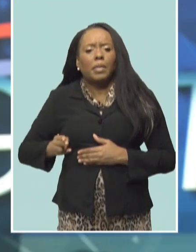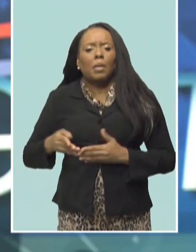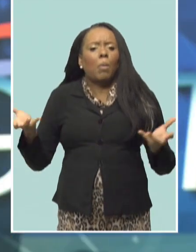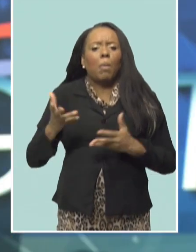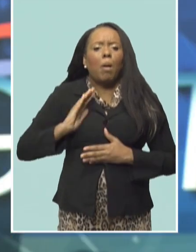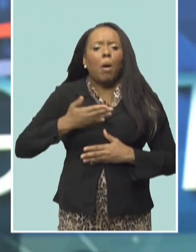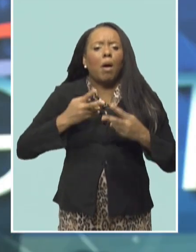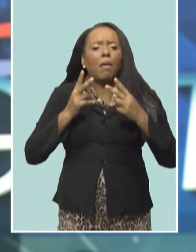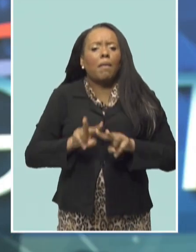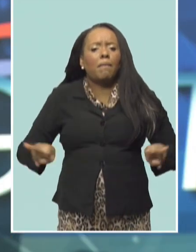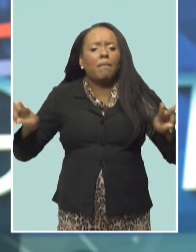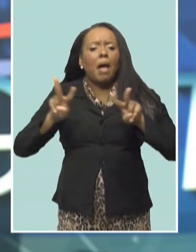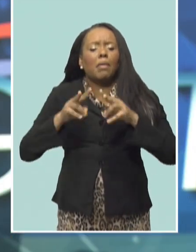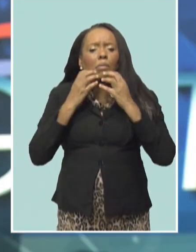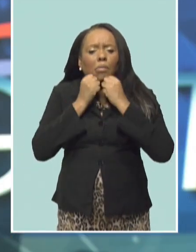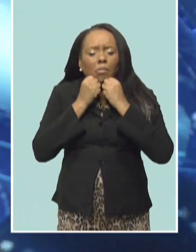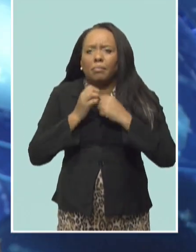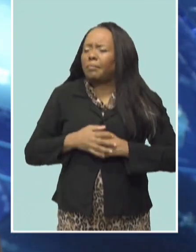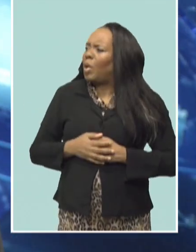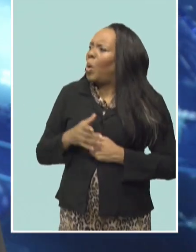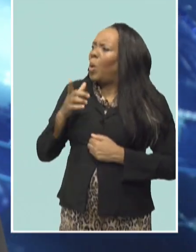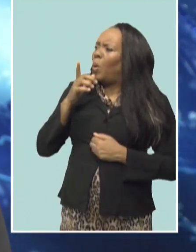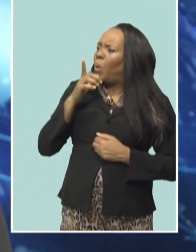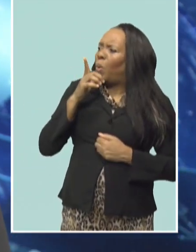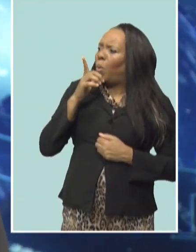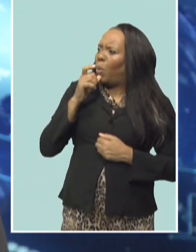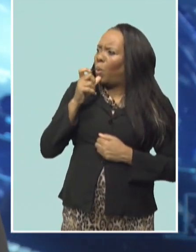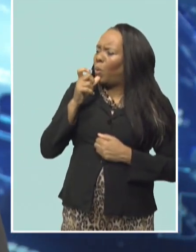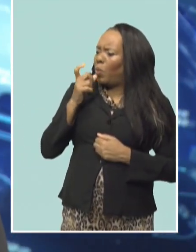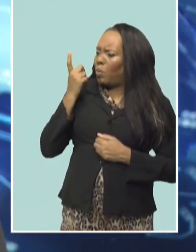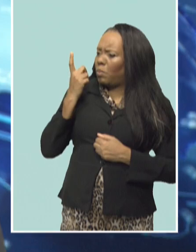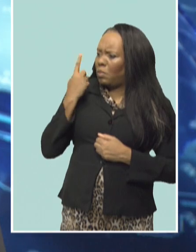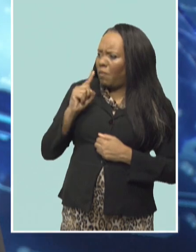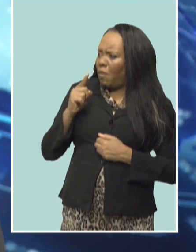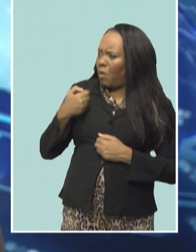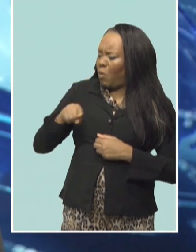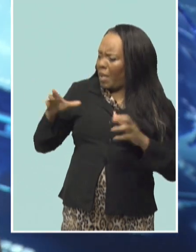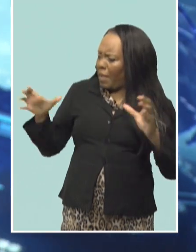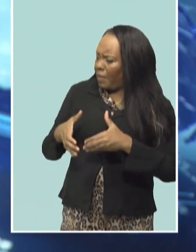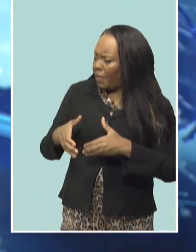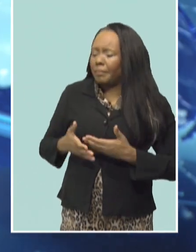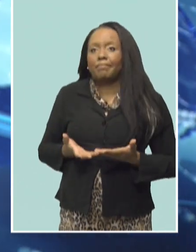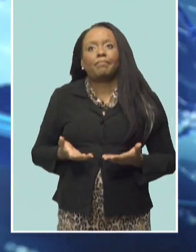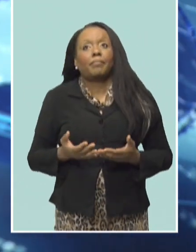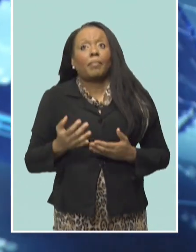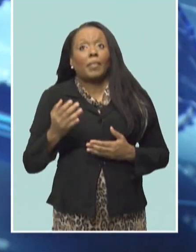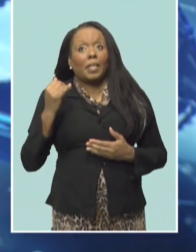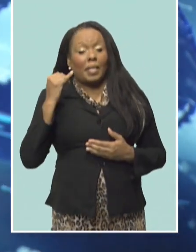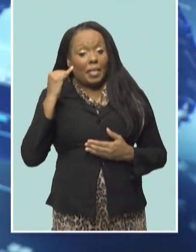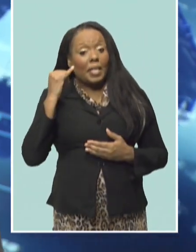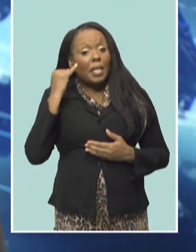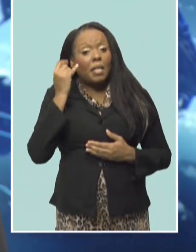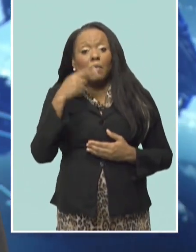Now, who is it designed for primarily? Well, if you've just been born, it's for you. And if you're 150, it's for